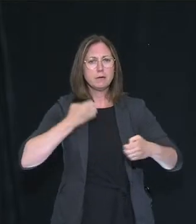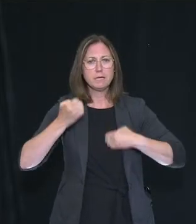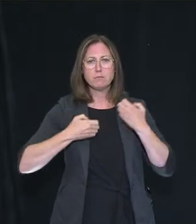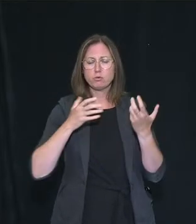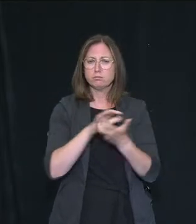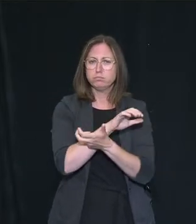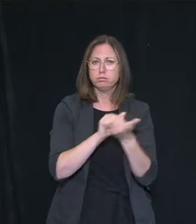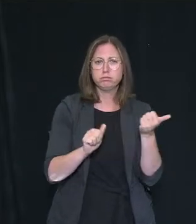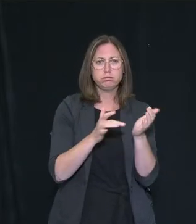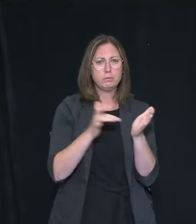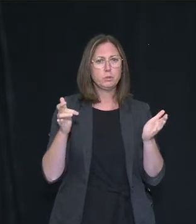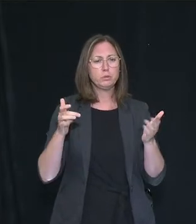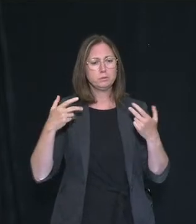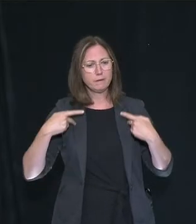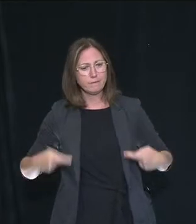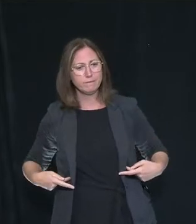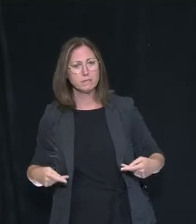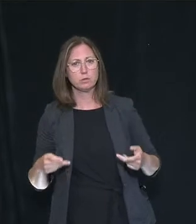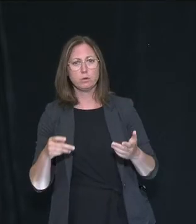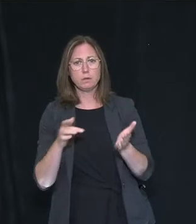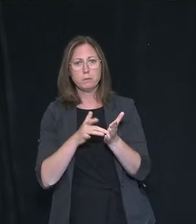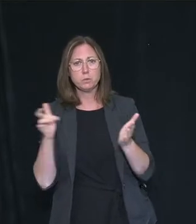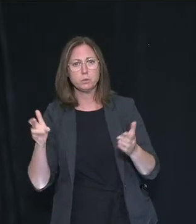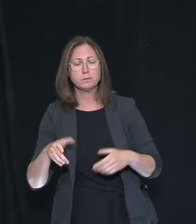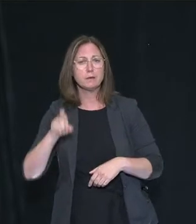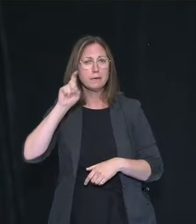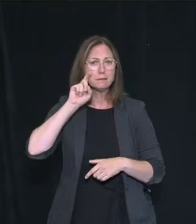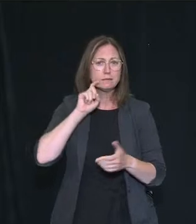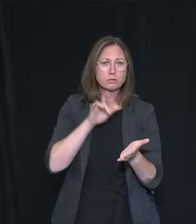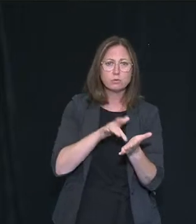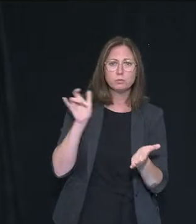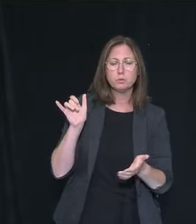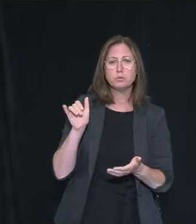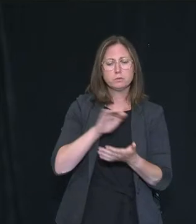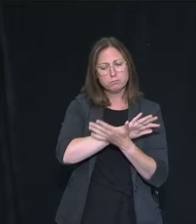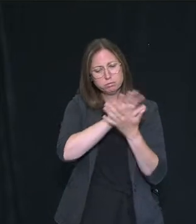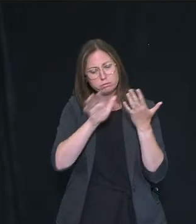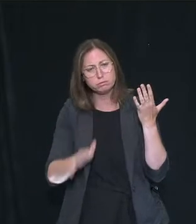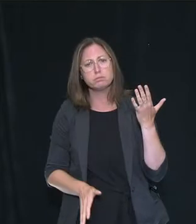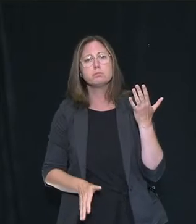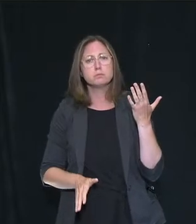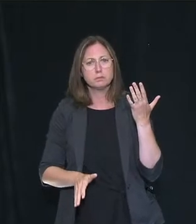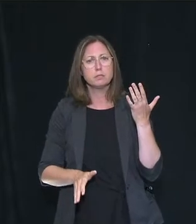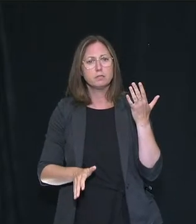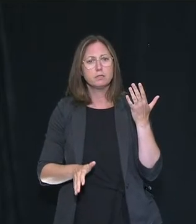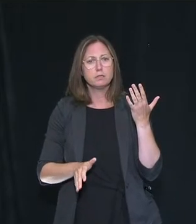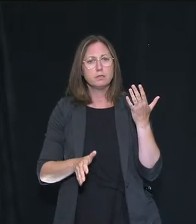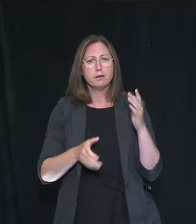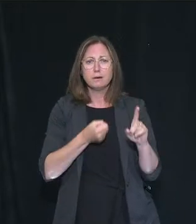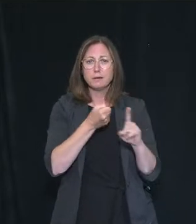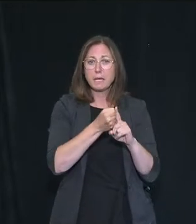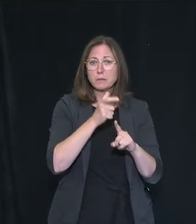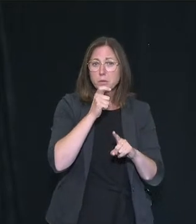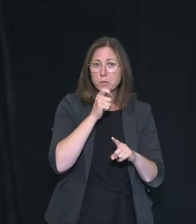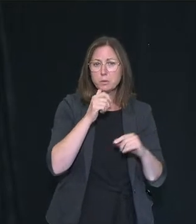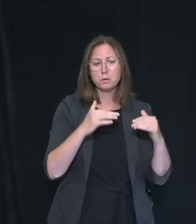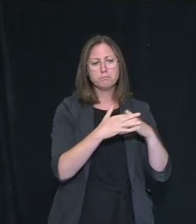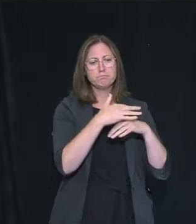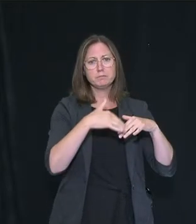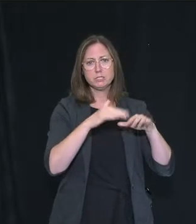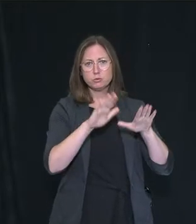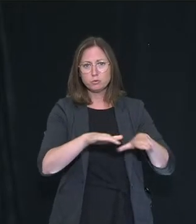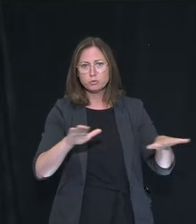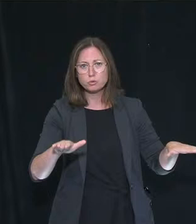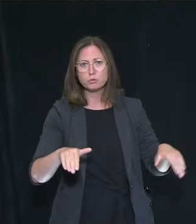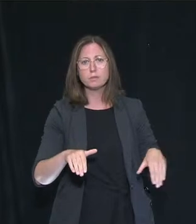abuse, physical abuse, and sexual abuse of Indigenous children